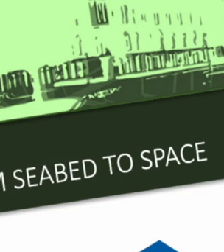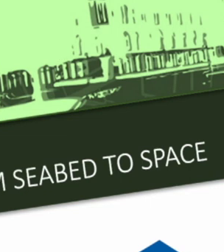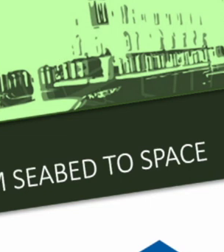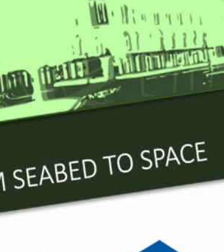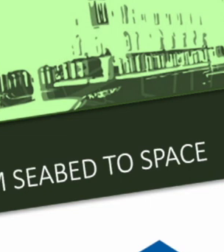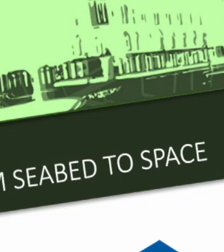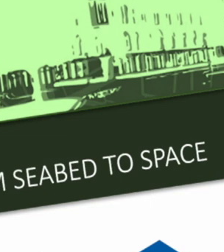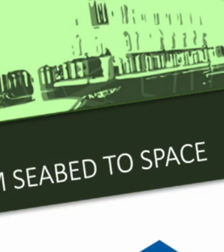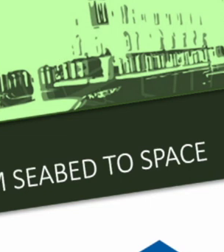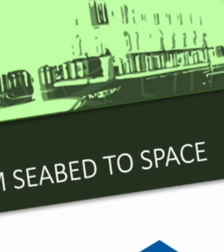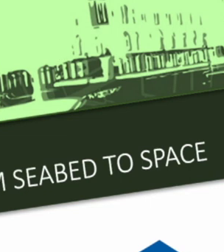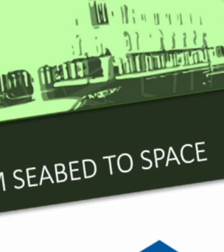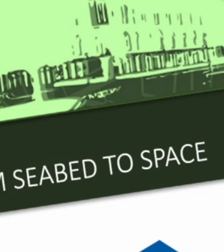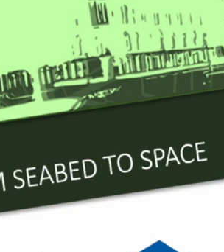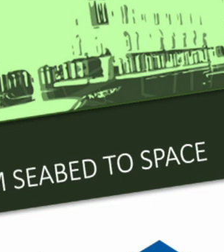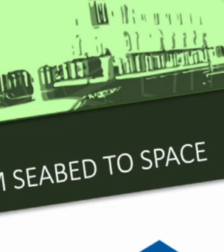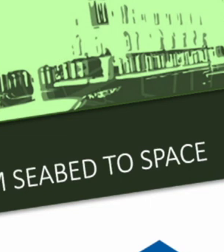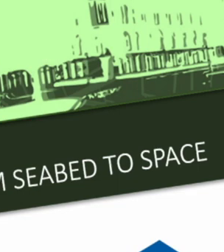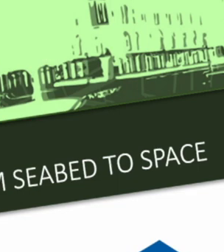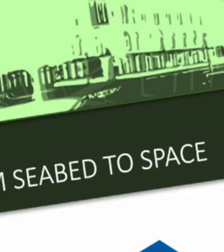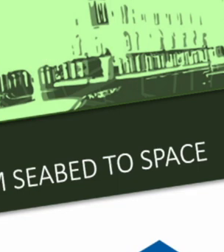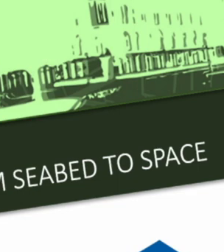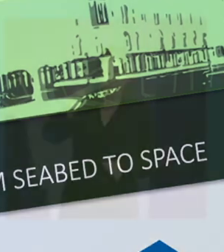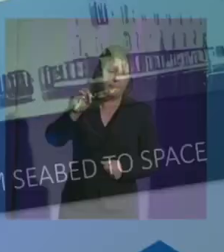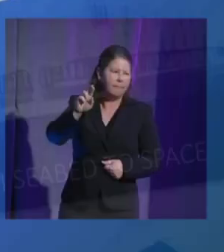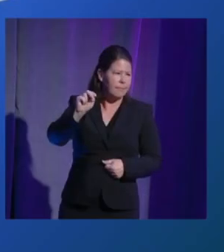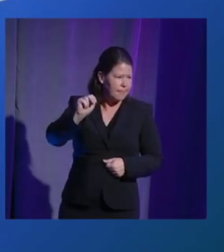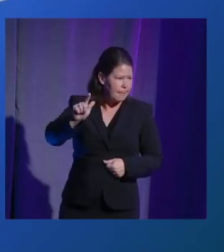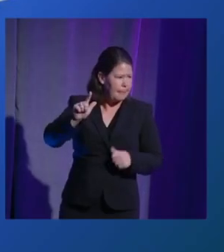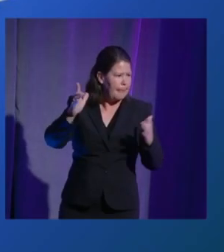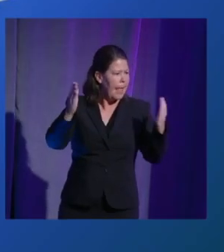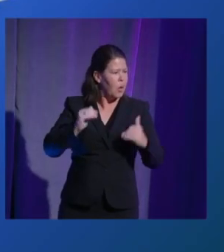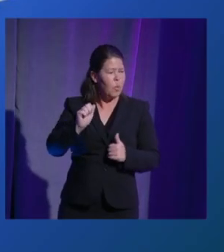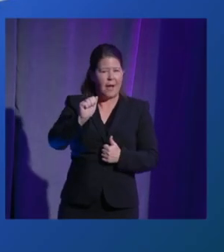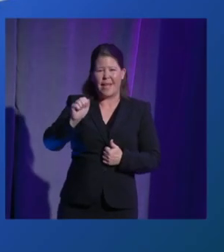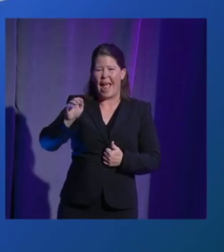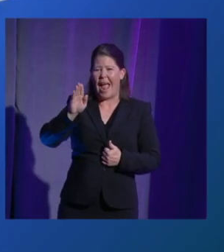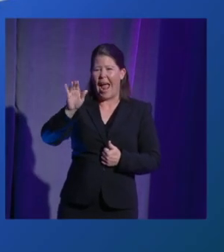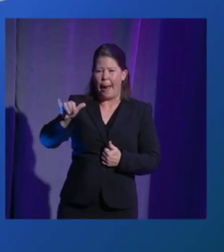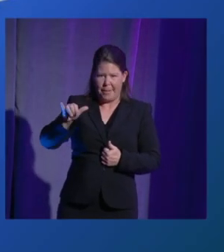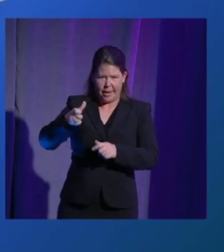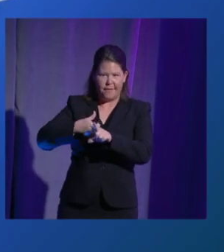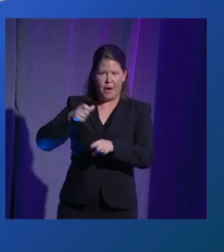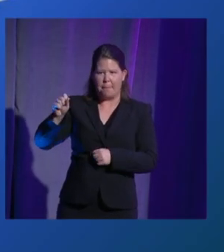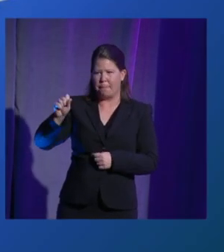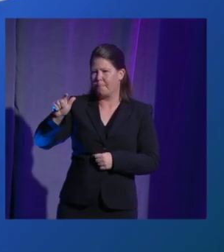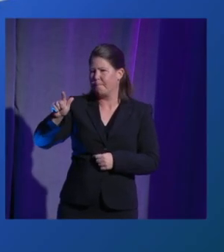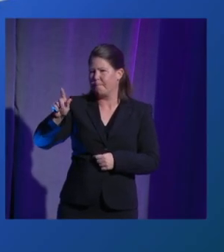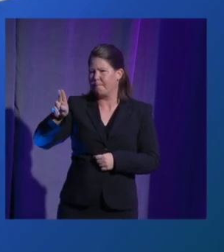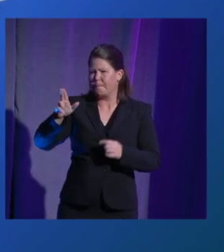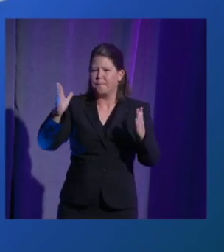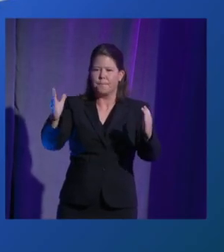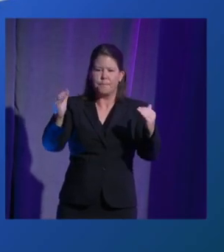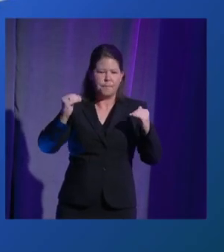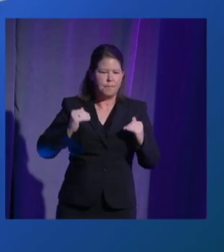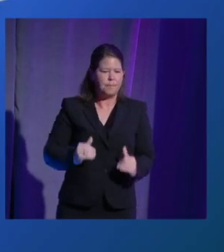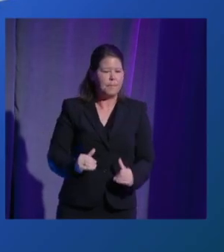uh assistant professor at St Louis University and we have Patrick Wilson who is a vice president uh with